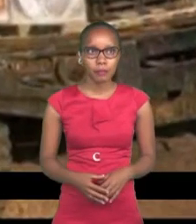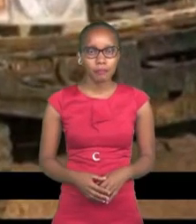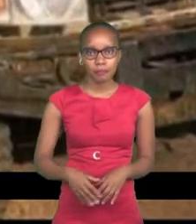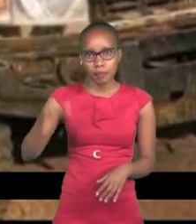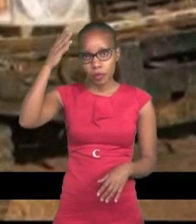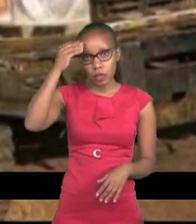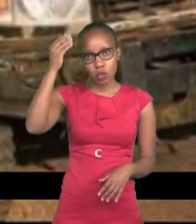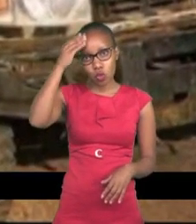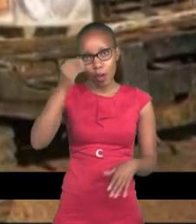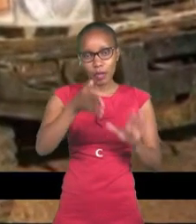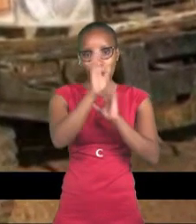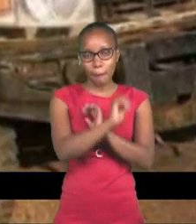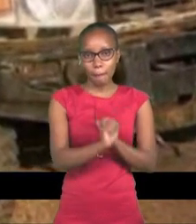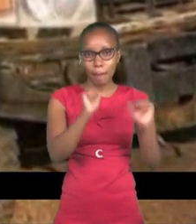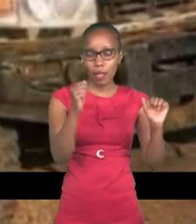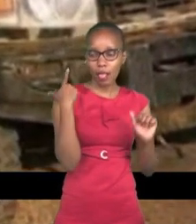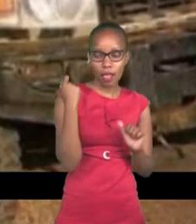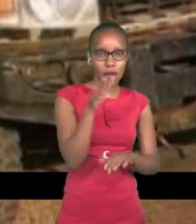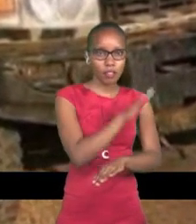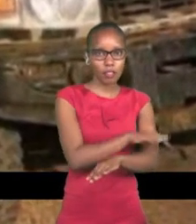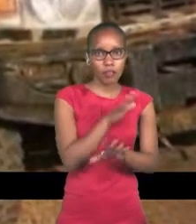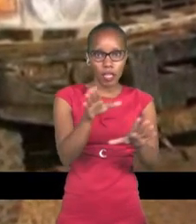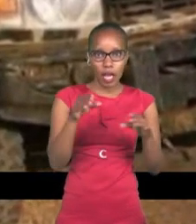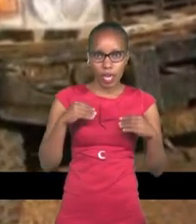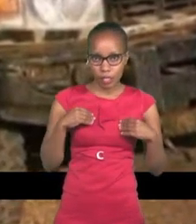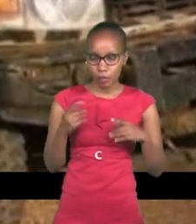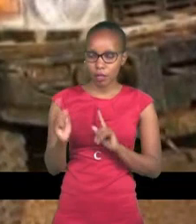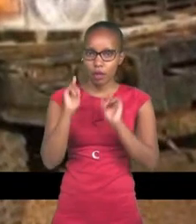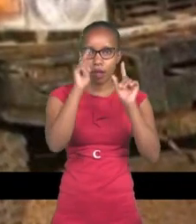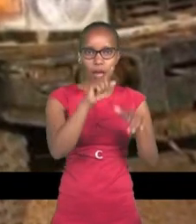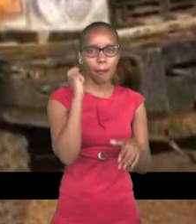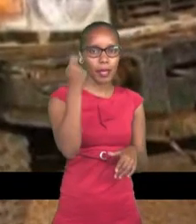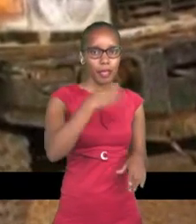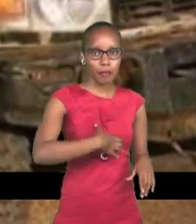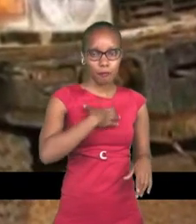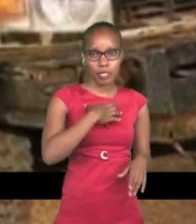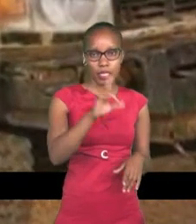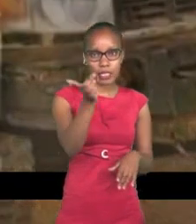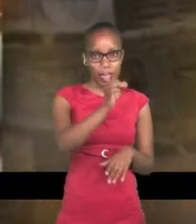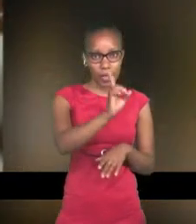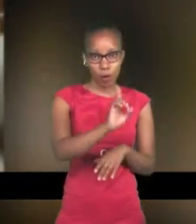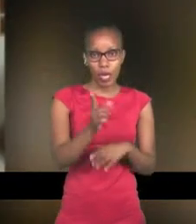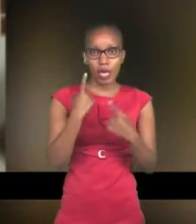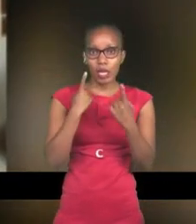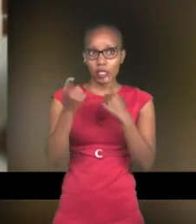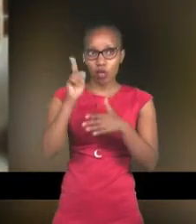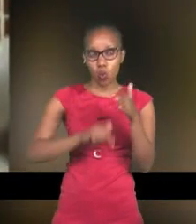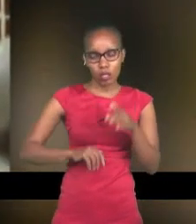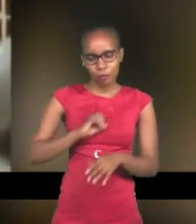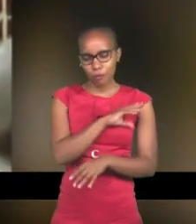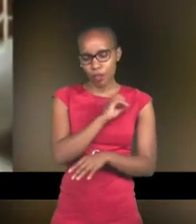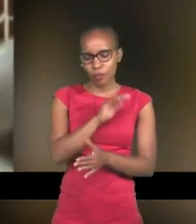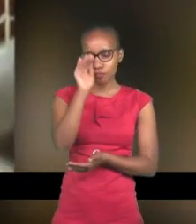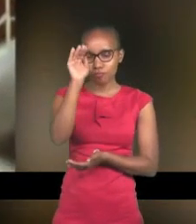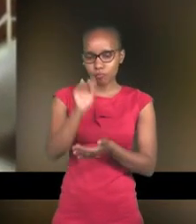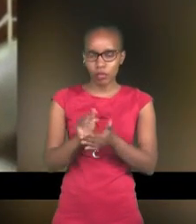Somalia President Mohamed Farmajo last evening agreed to Kenya's invitation to visit Nairobi, signaling the calming of tensions that rose last